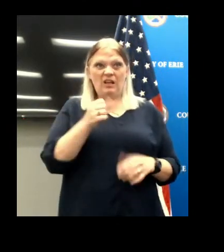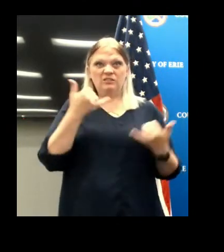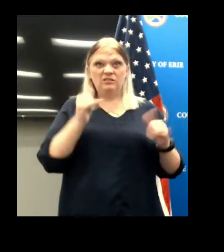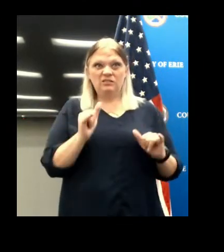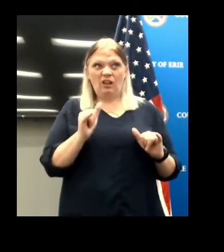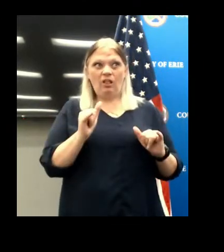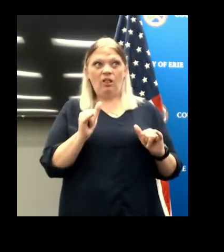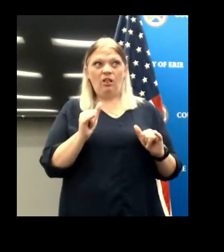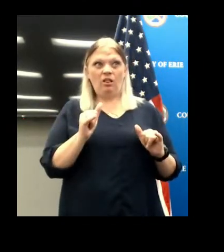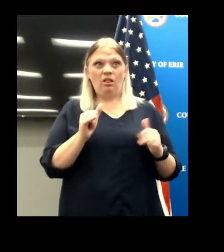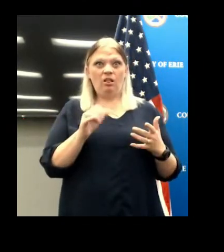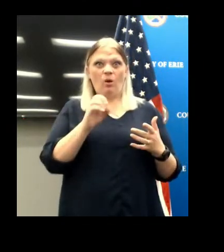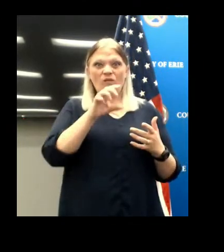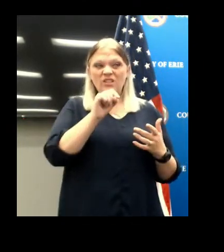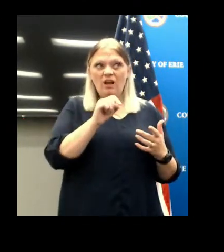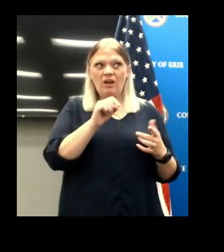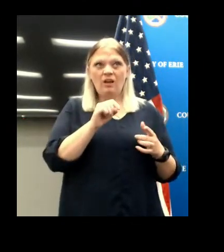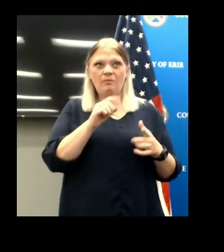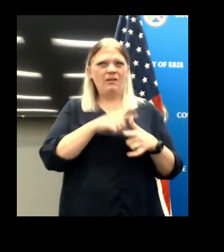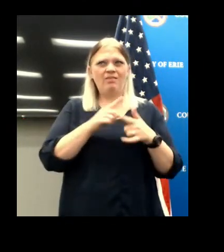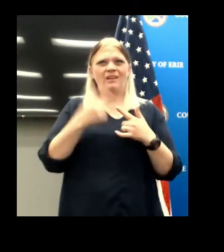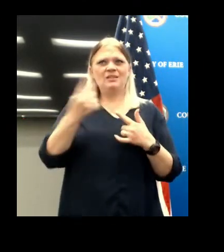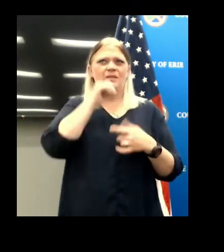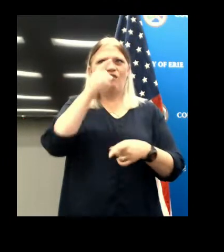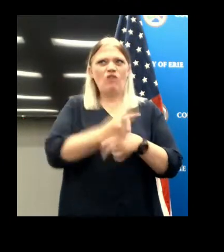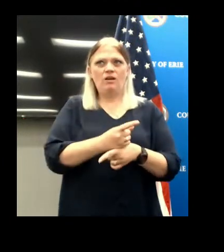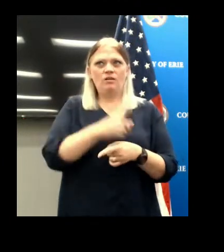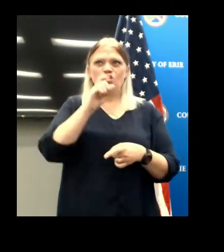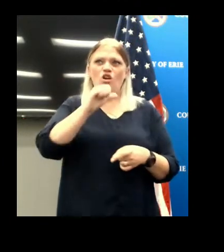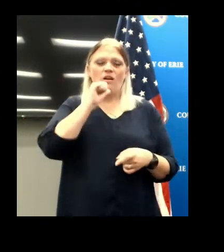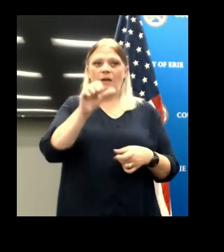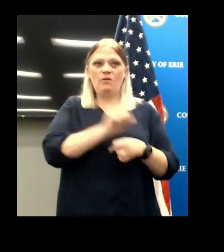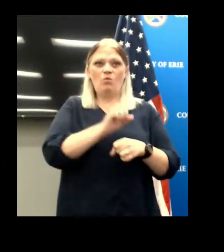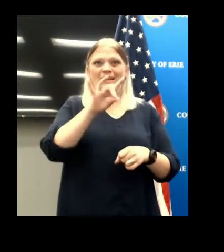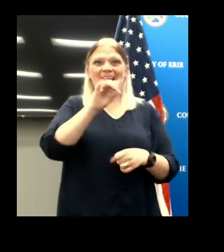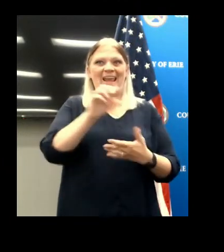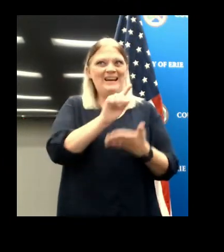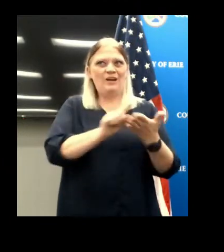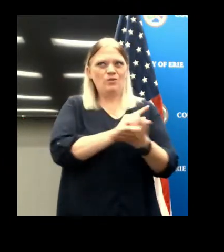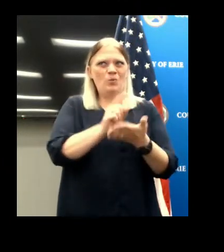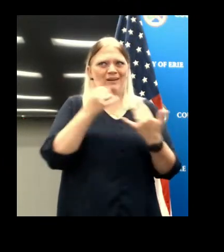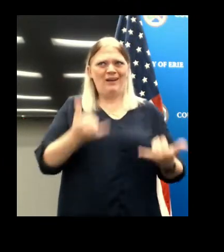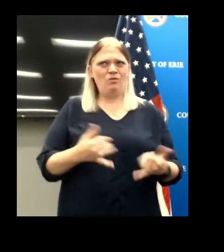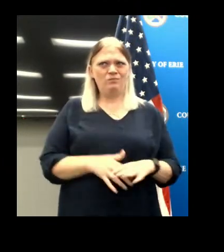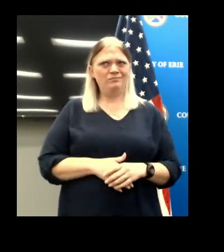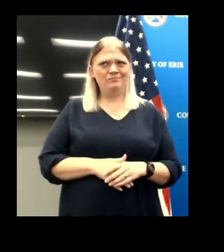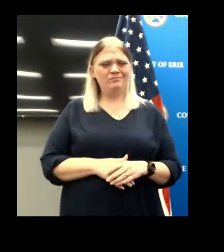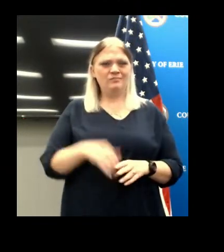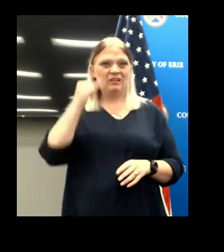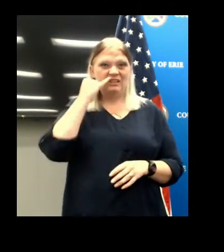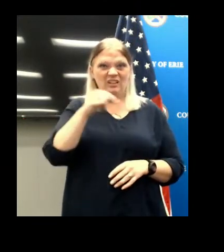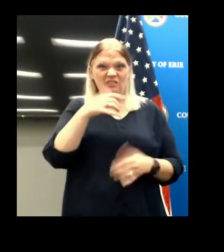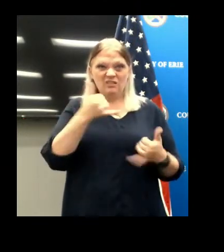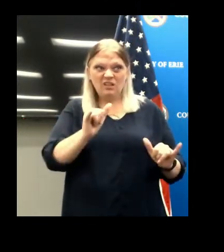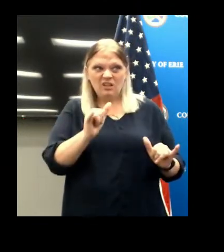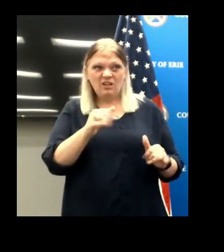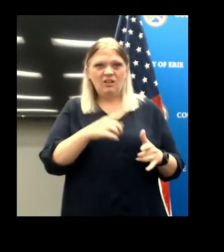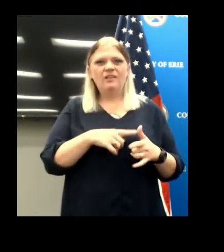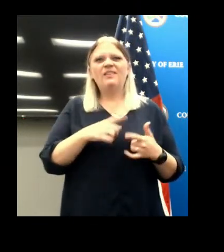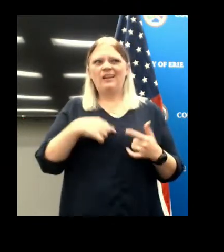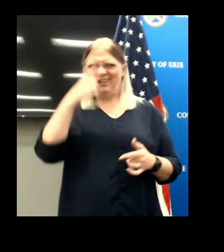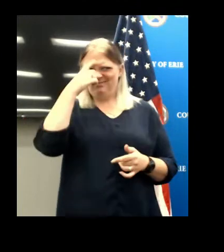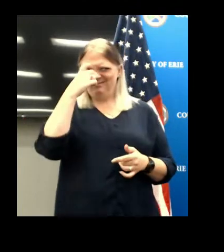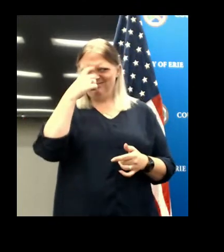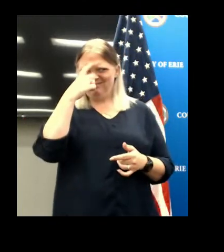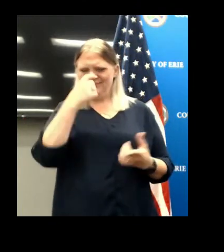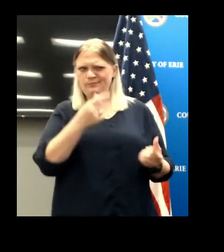told my department heads, something's not right. You shouldn't be working 80 hours a week now. If you are, it's making me question the work that's